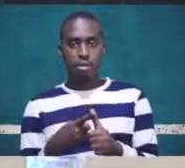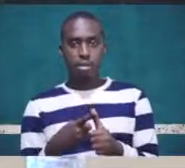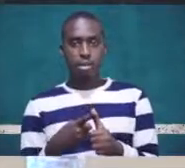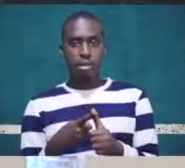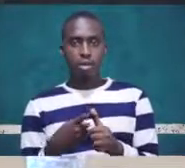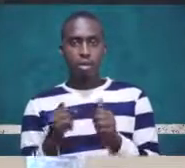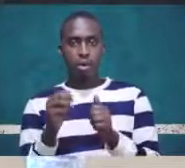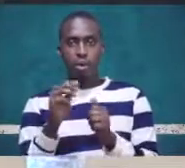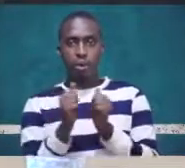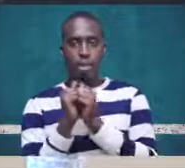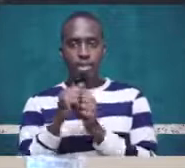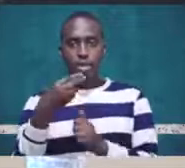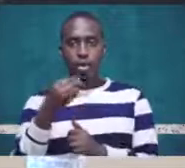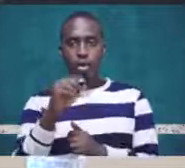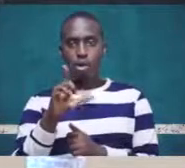withholding